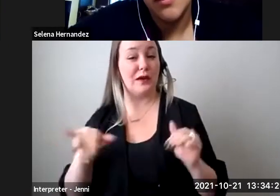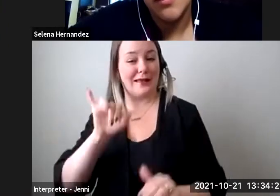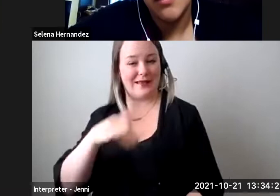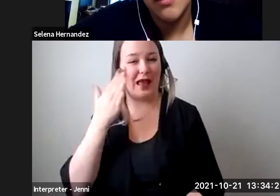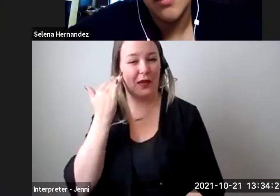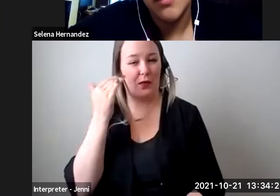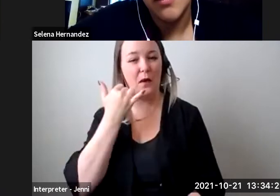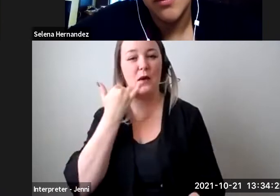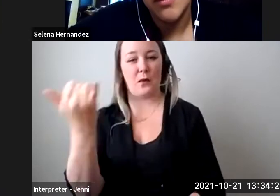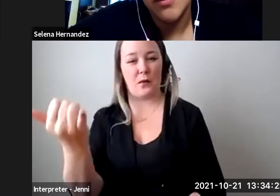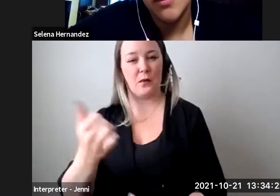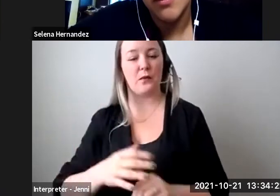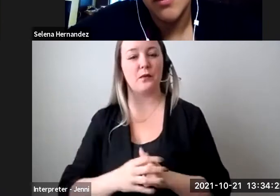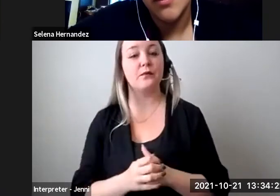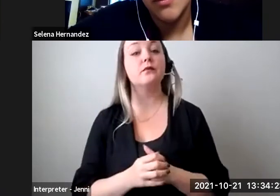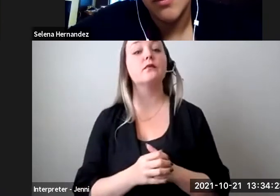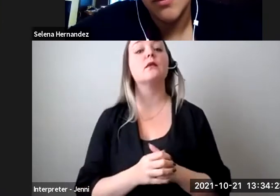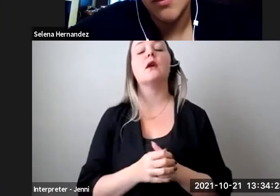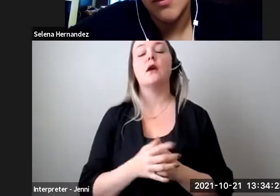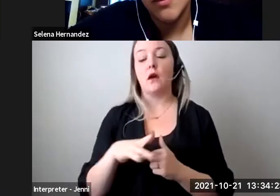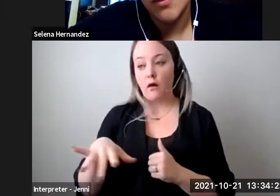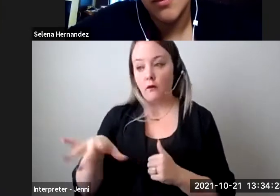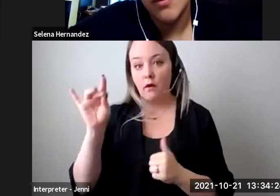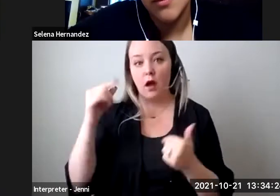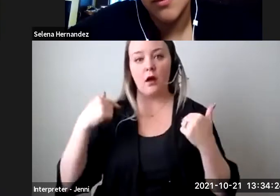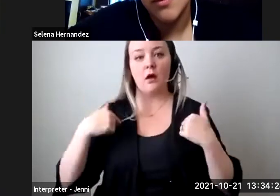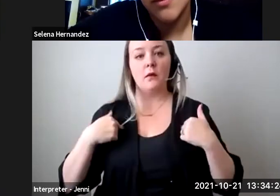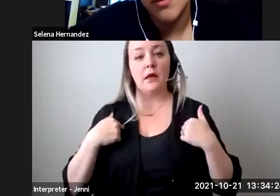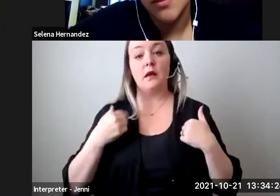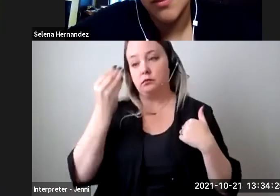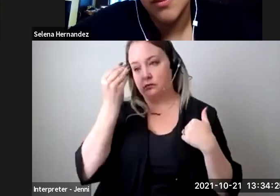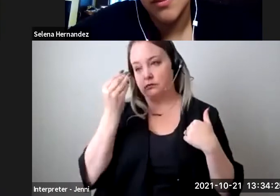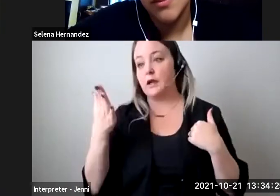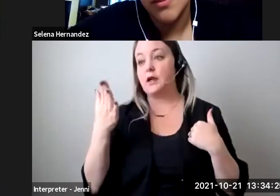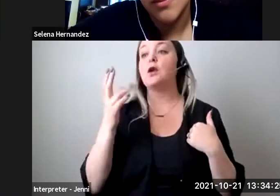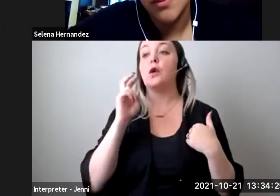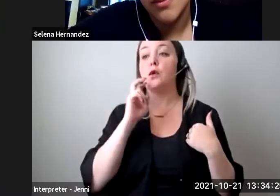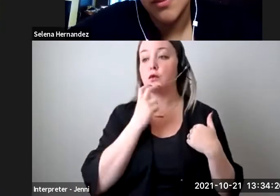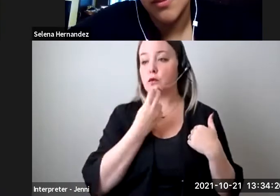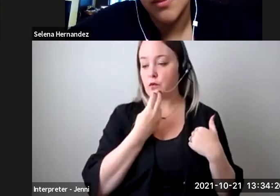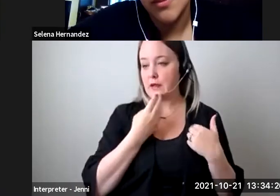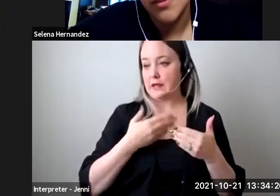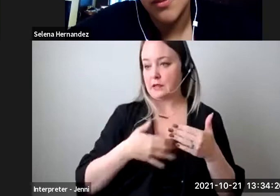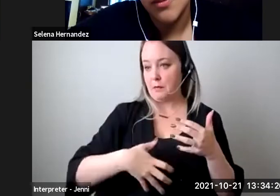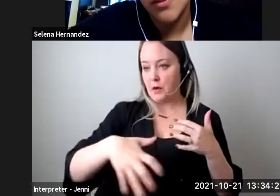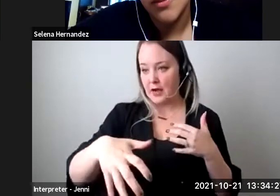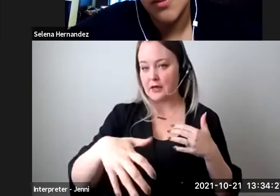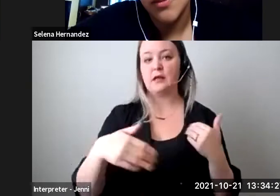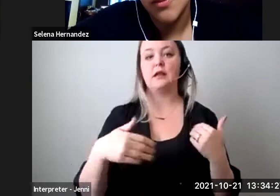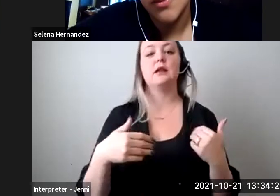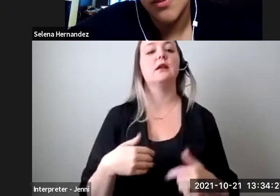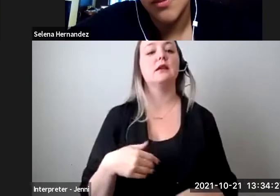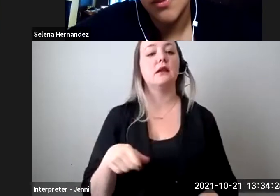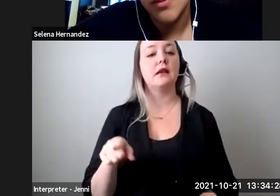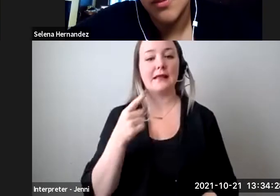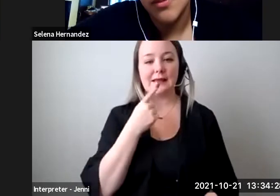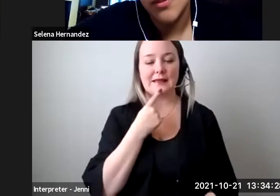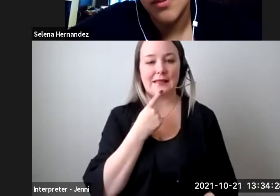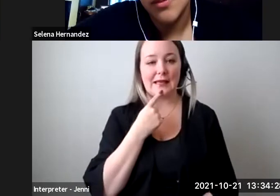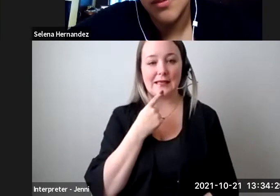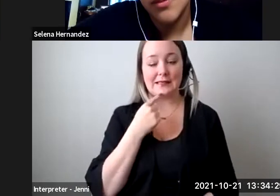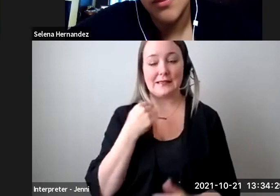So once they found me, once again, I let them know I'm pregnant with twins now. I have 3 children. They claim I only neglected